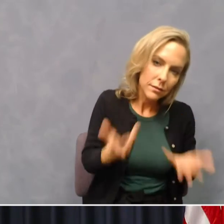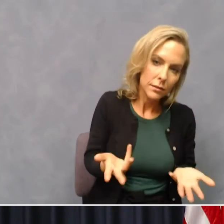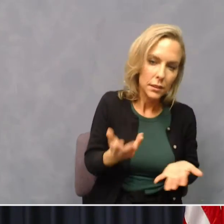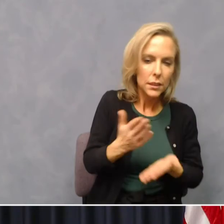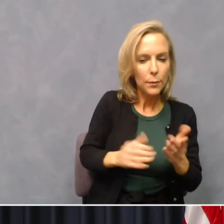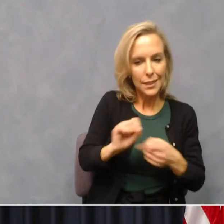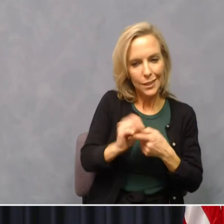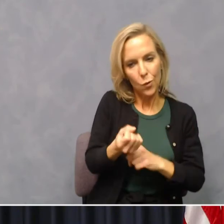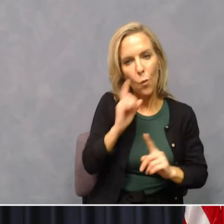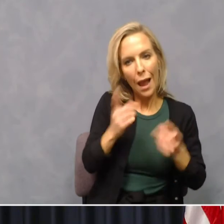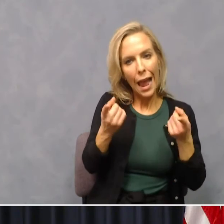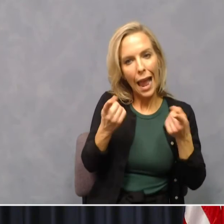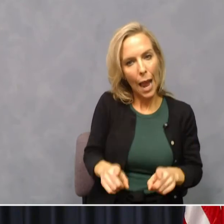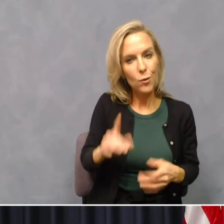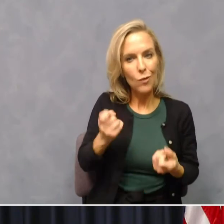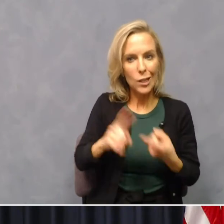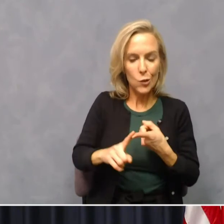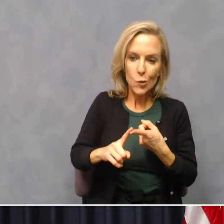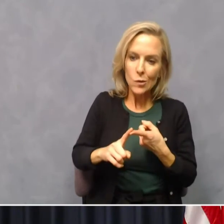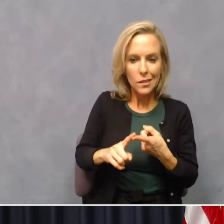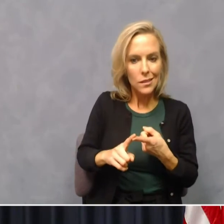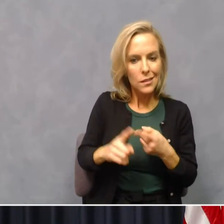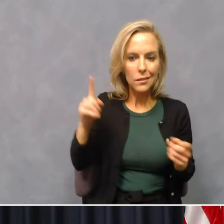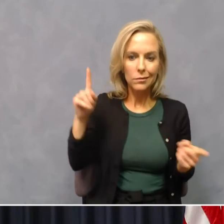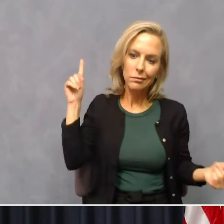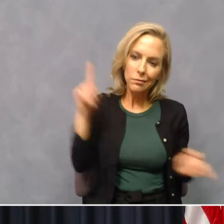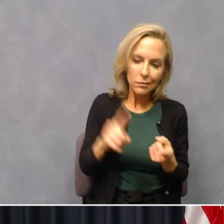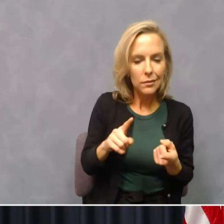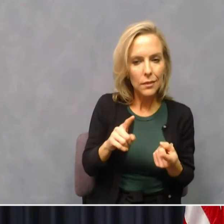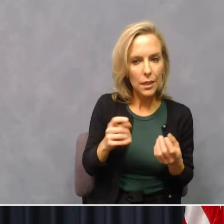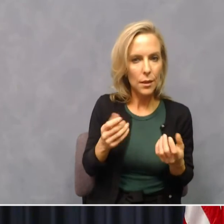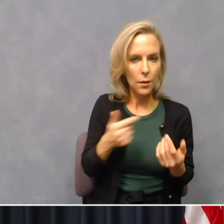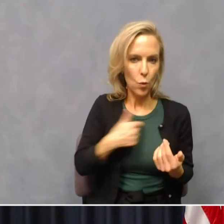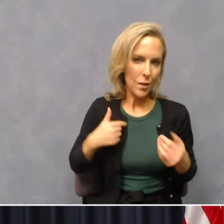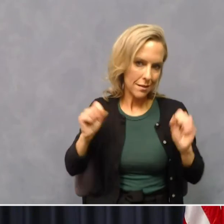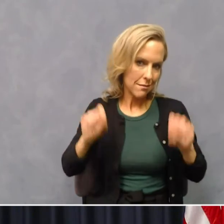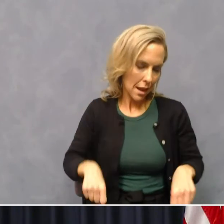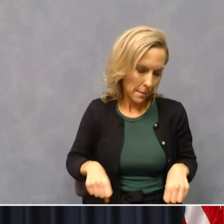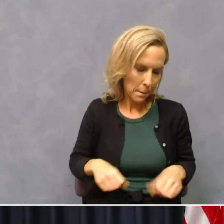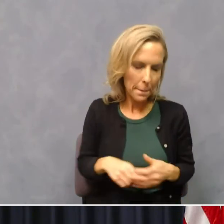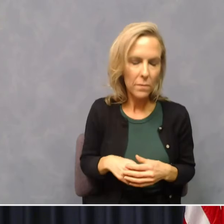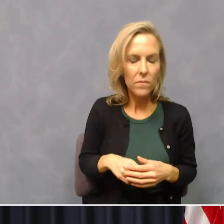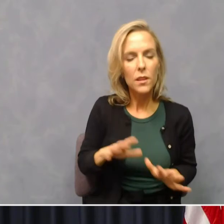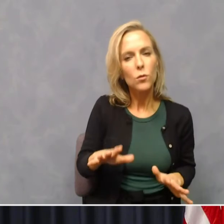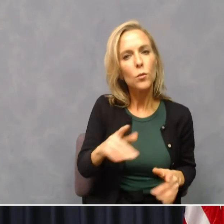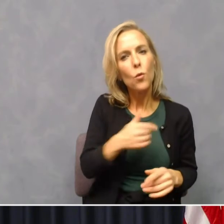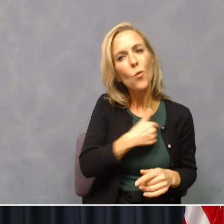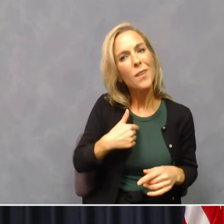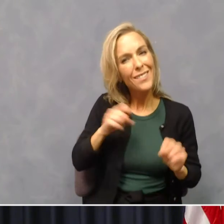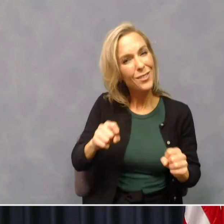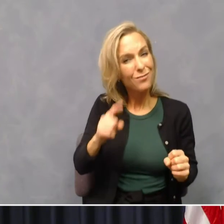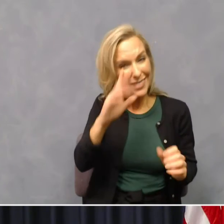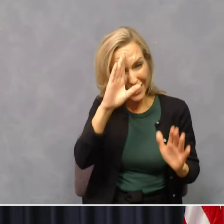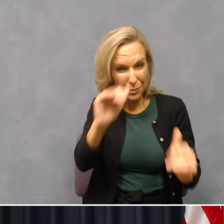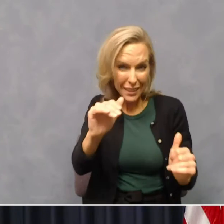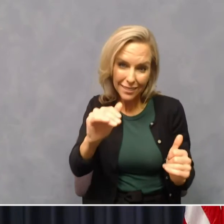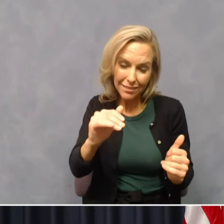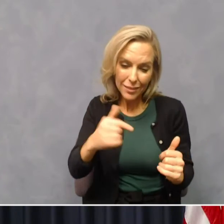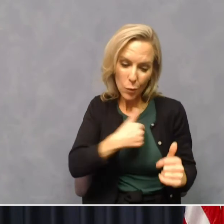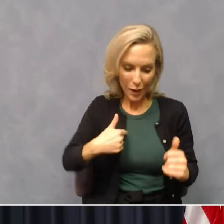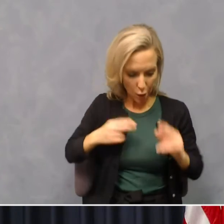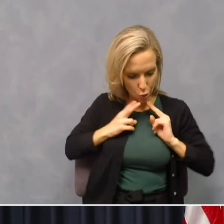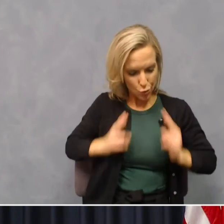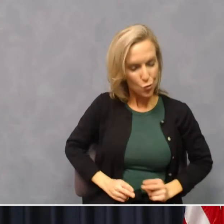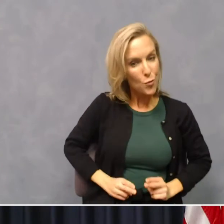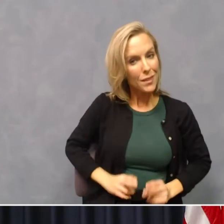try to minimize them as much as possible, but I also want to set reasonable expectations when human beings are involved